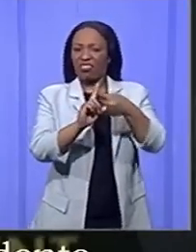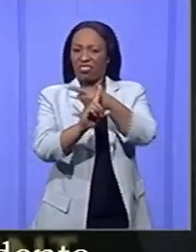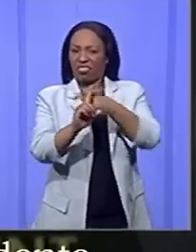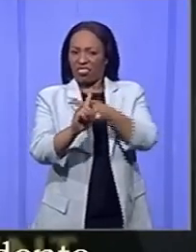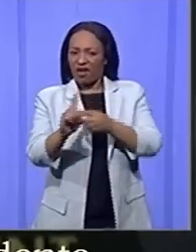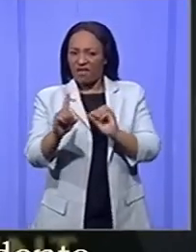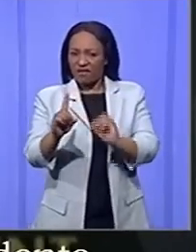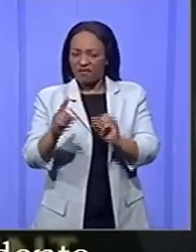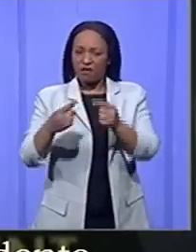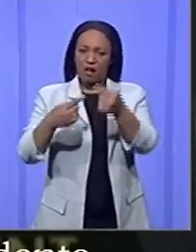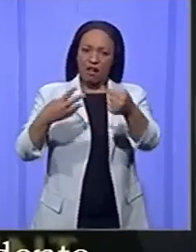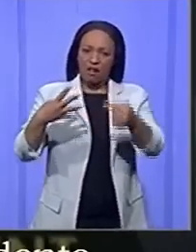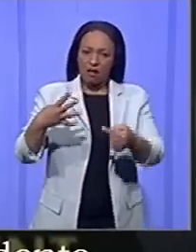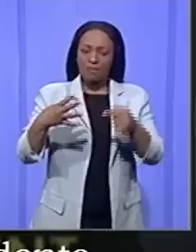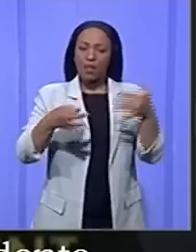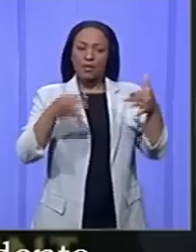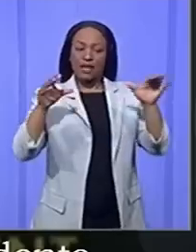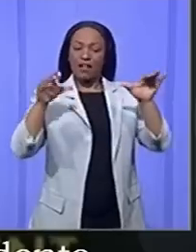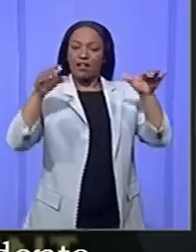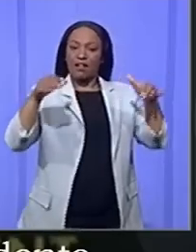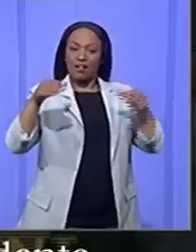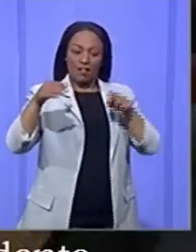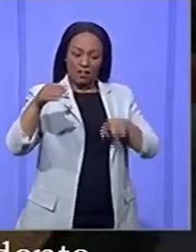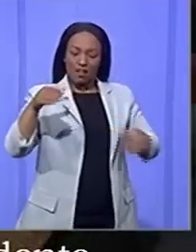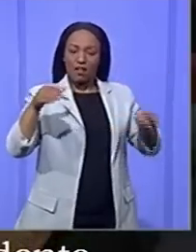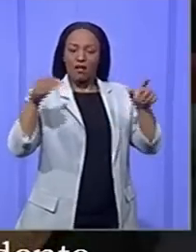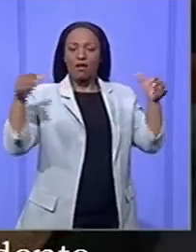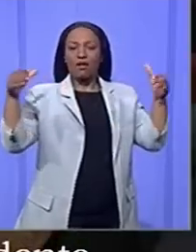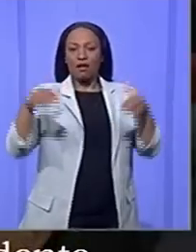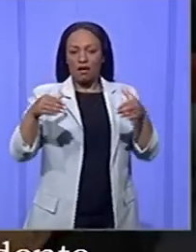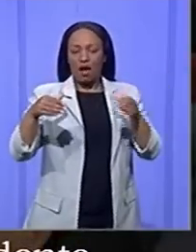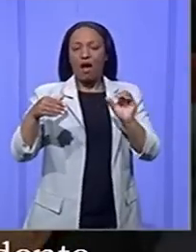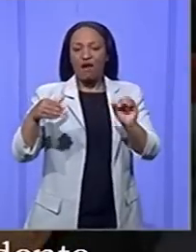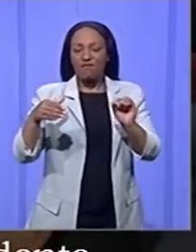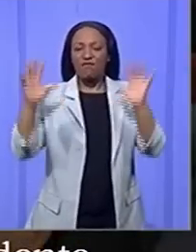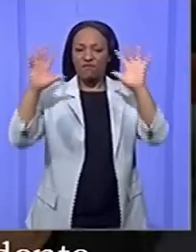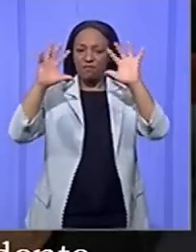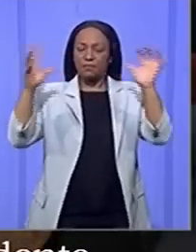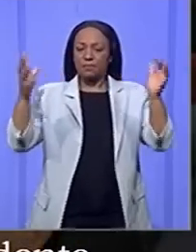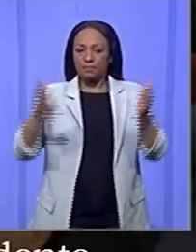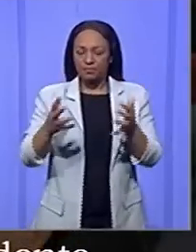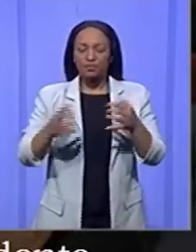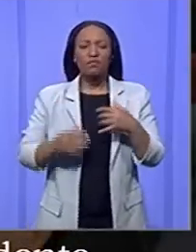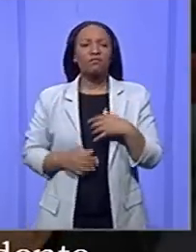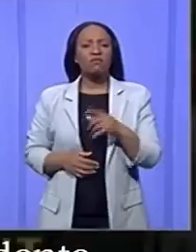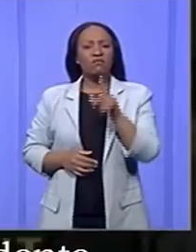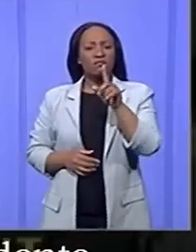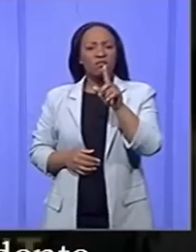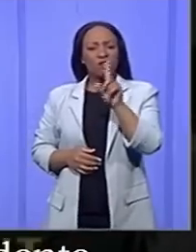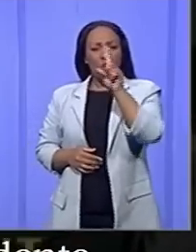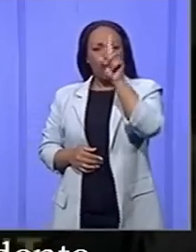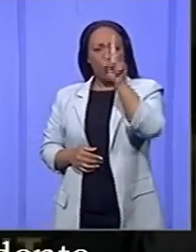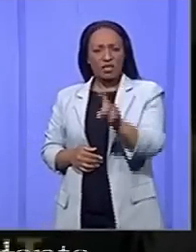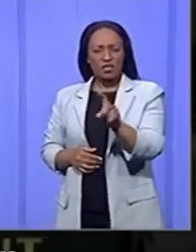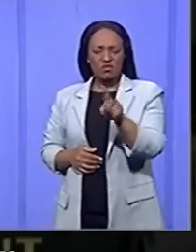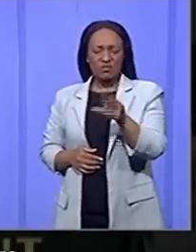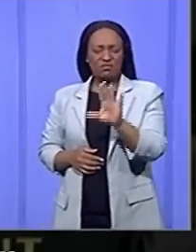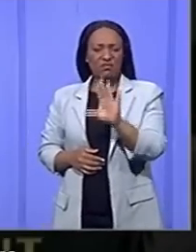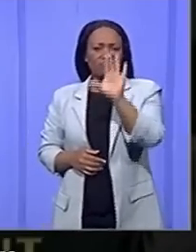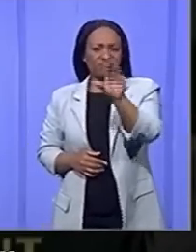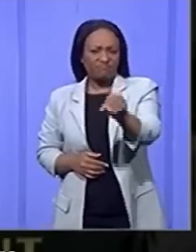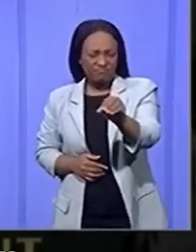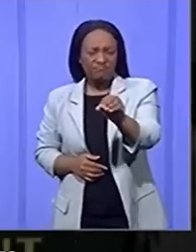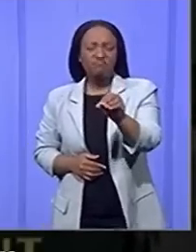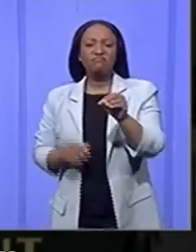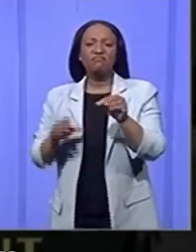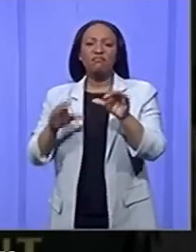any multi-party government anywhere in the world. The question that must be asked is that